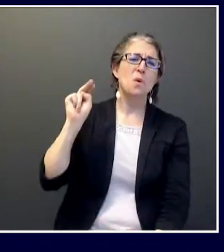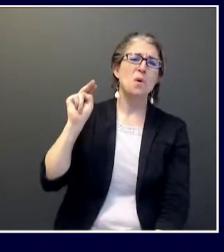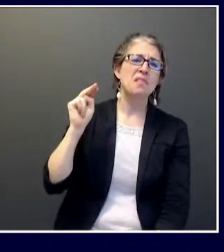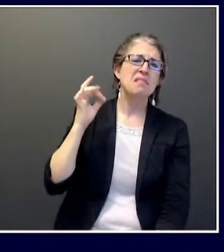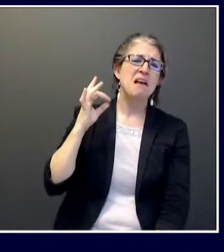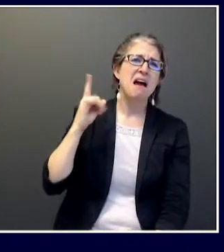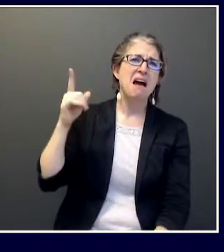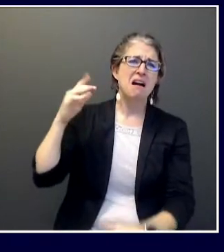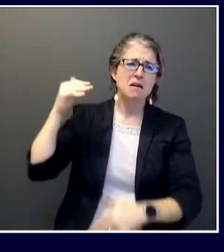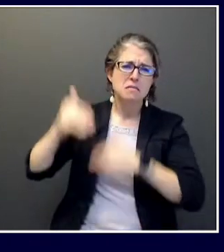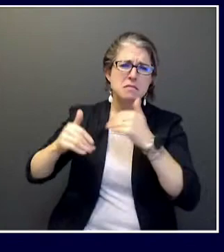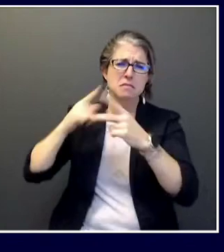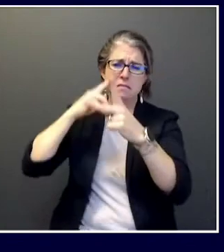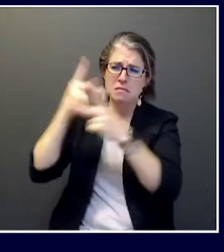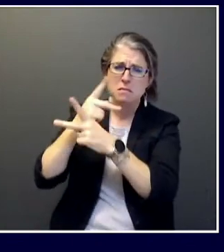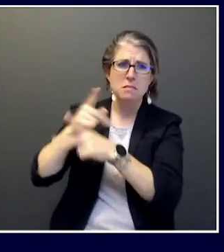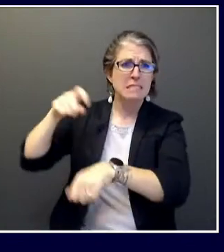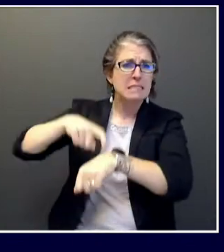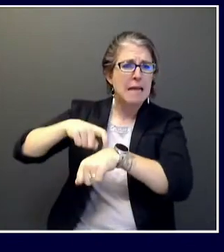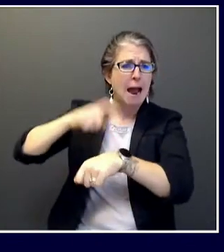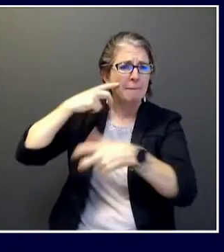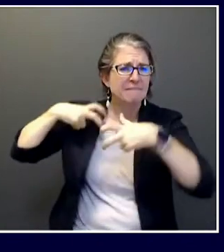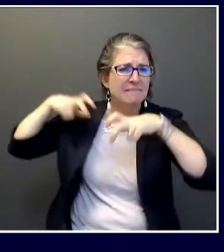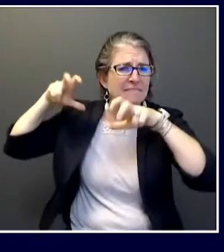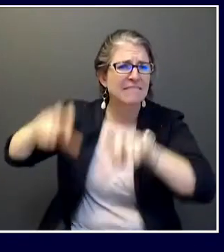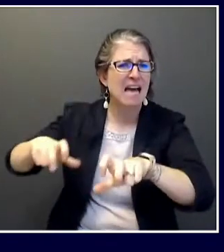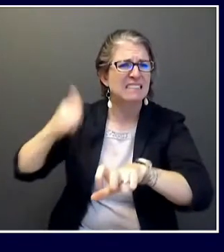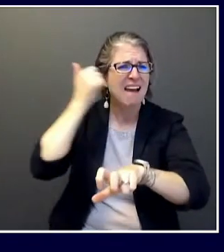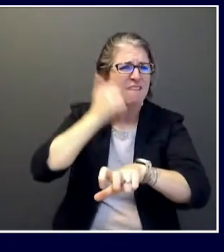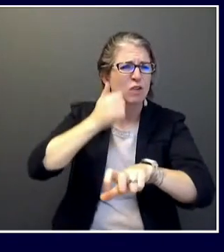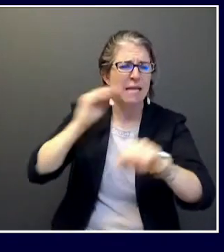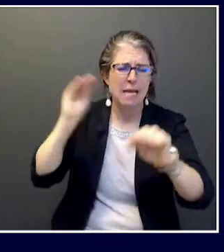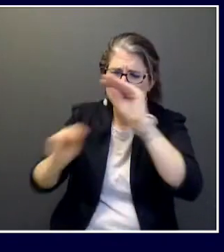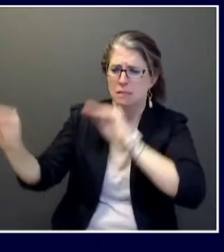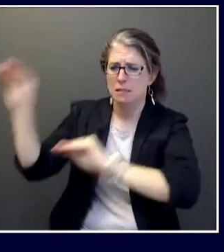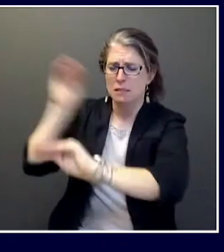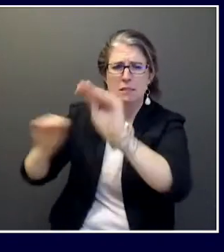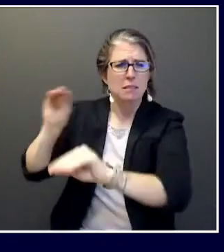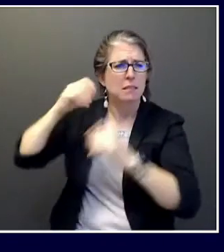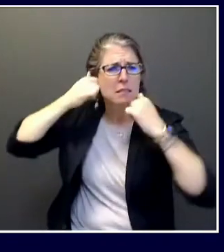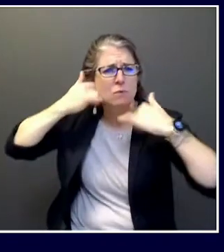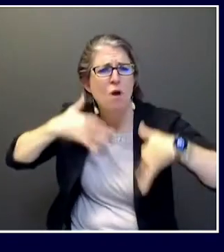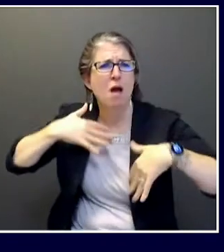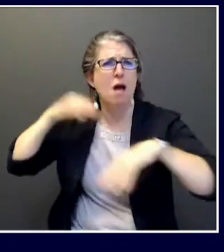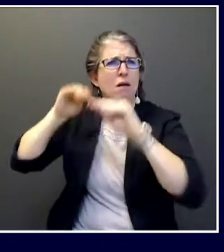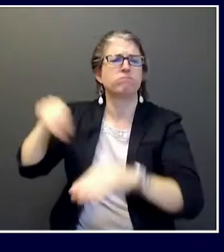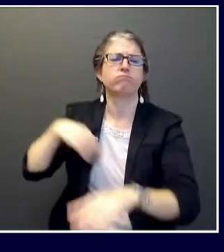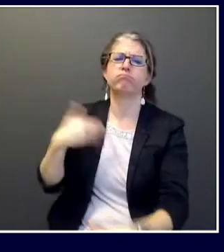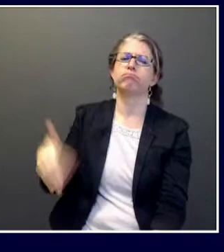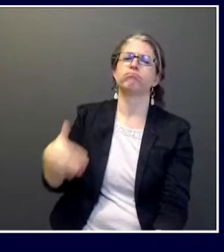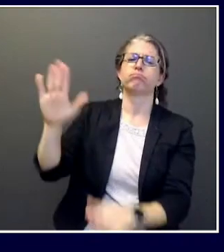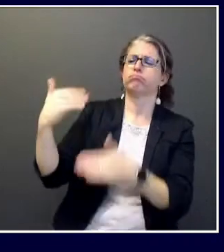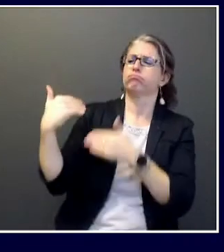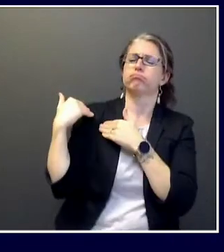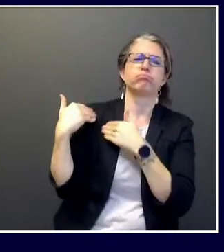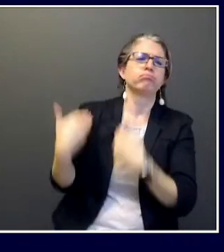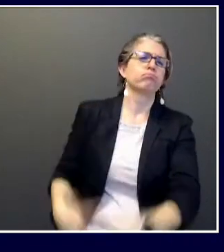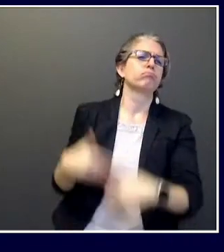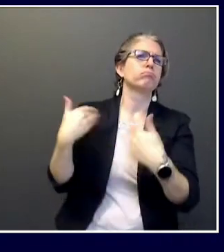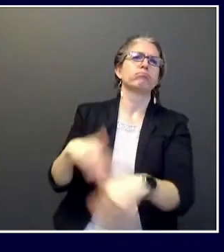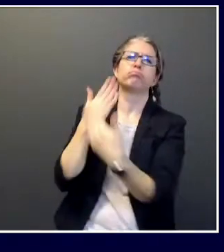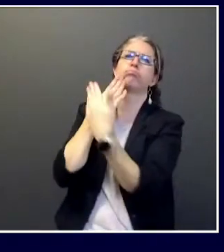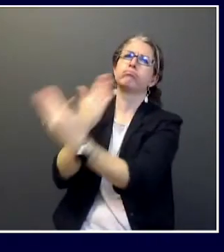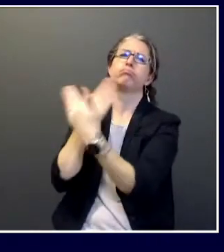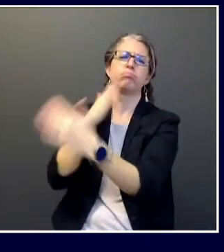daily basis. I think that's a welcome addition, and I'm thankful that they're doing so. Chris, you make a good point, which is the percentages